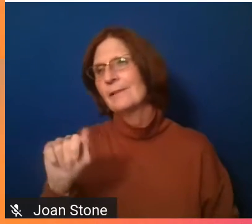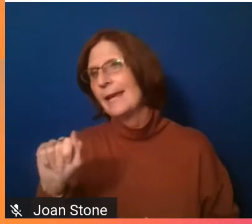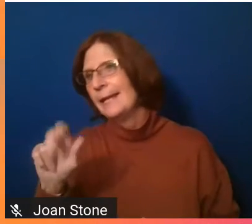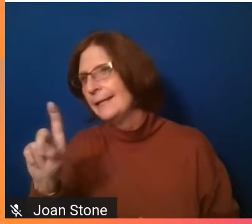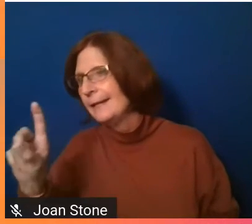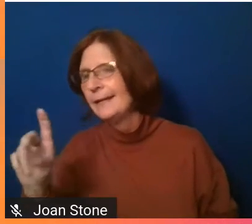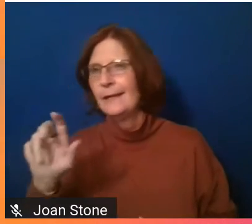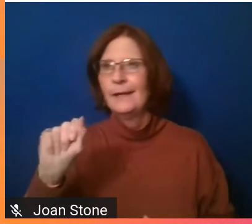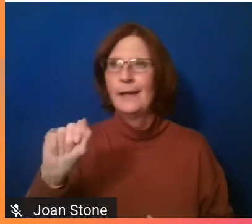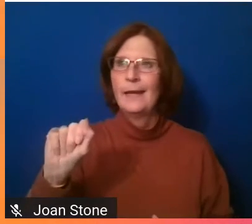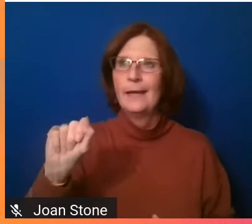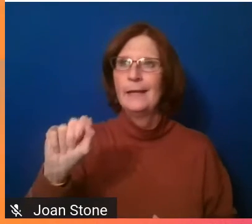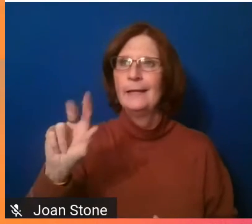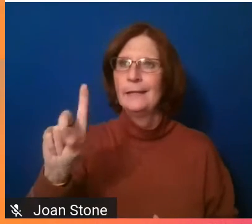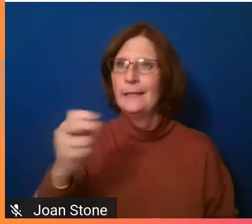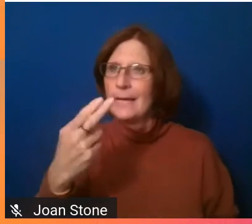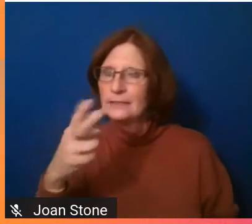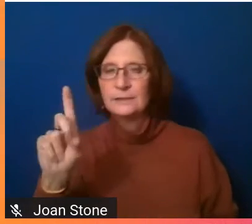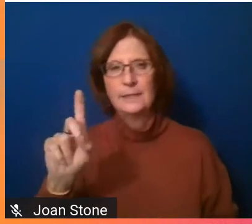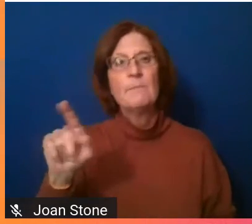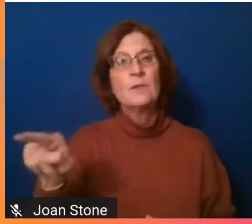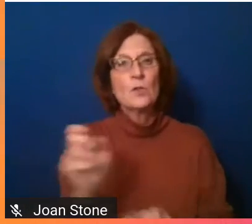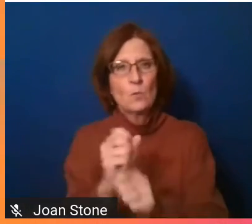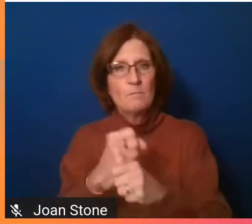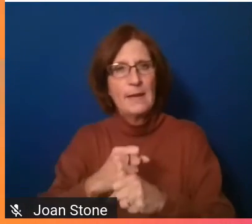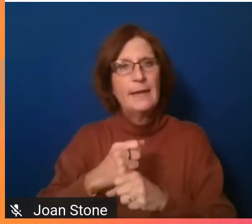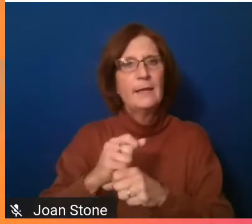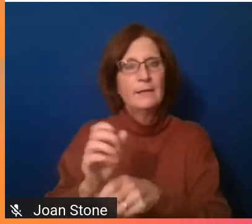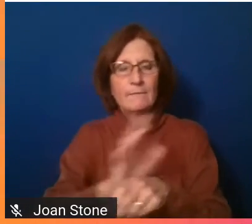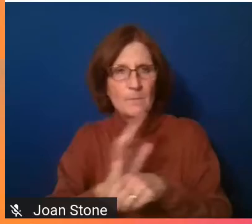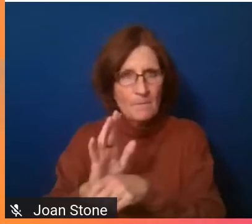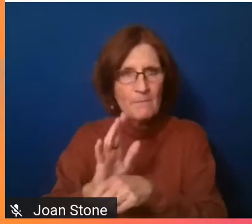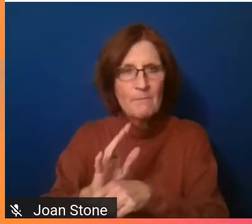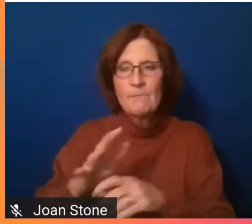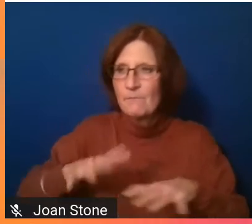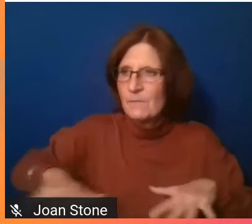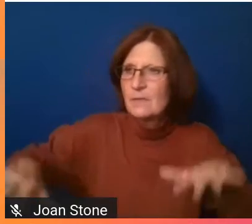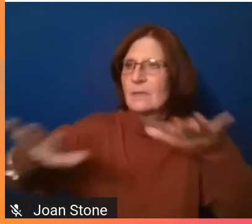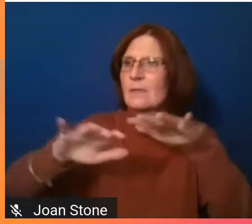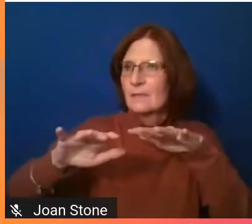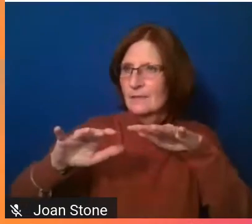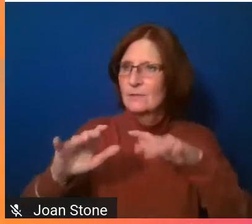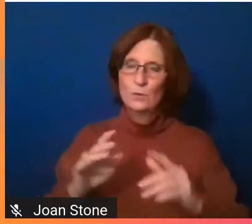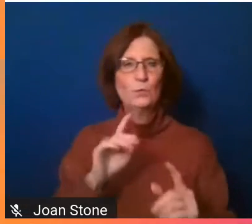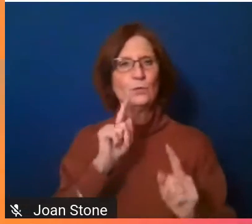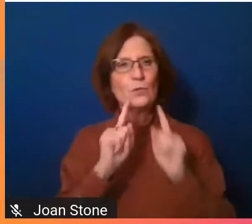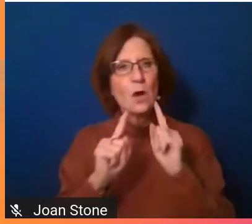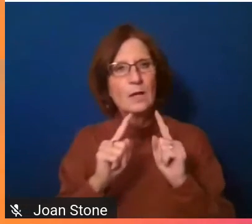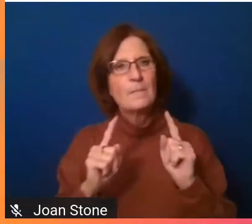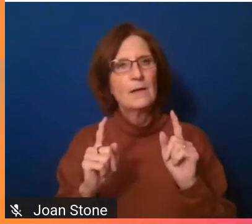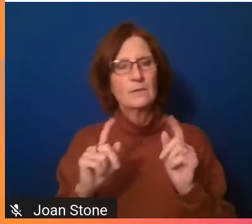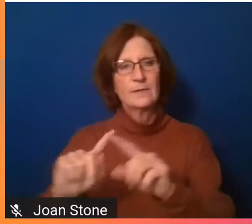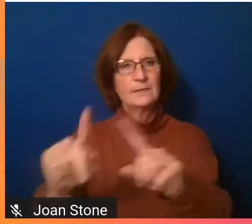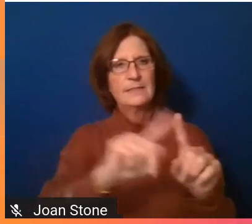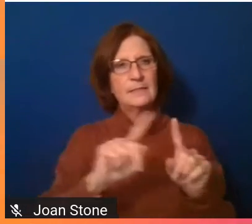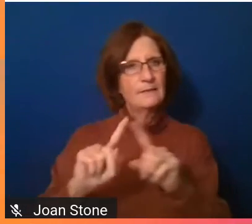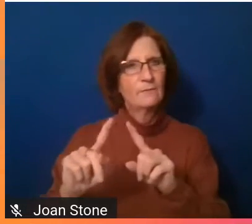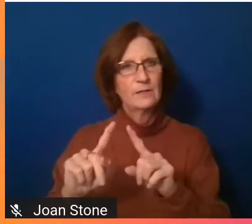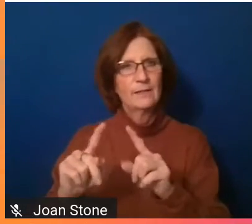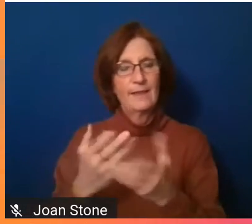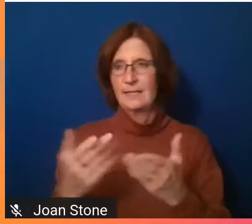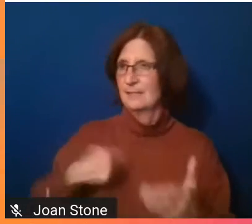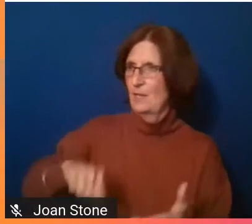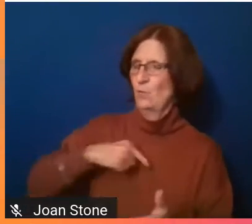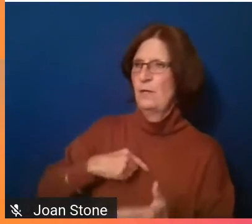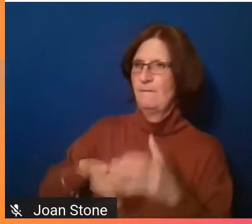So we made a film, but we also made a safe environment to speak about all these things they found difficult,